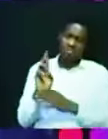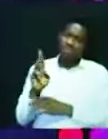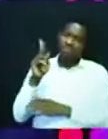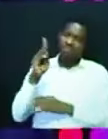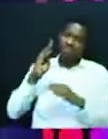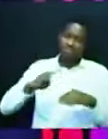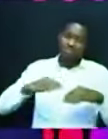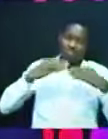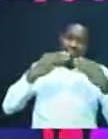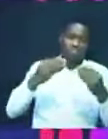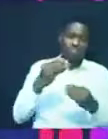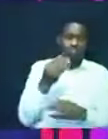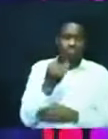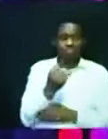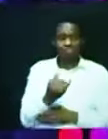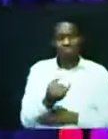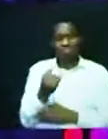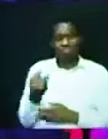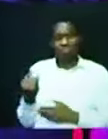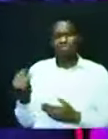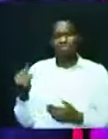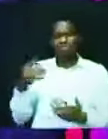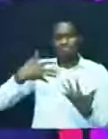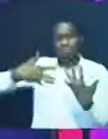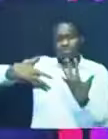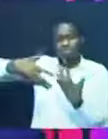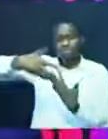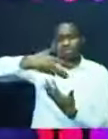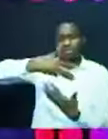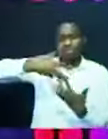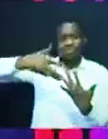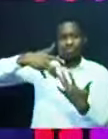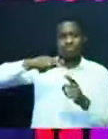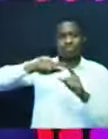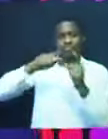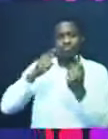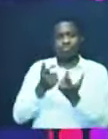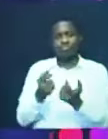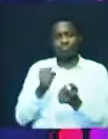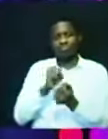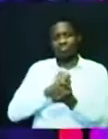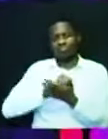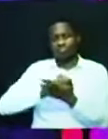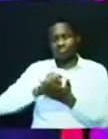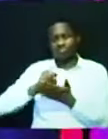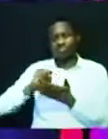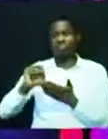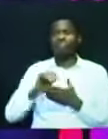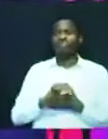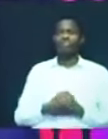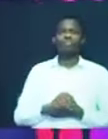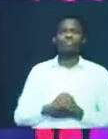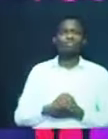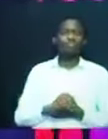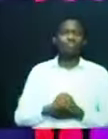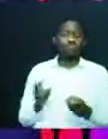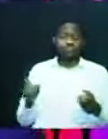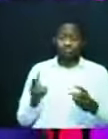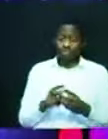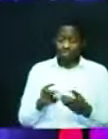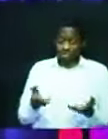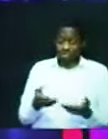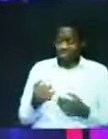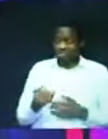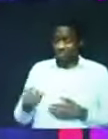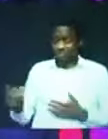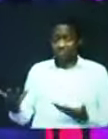and give you inheritance na mamu ejapade among all those who are sanctified. Onwa wati won hunu nyina. So inheritance here enti